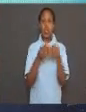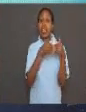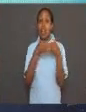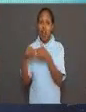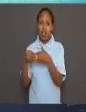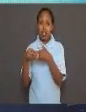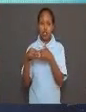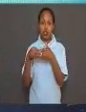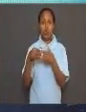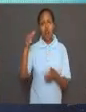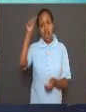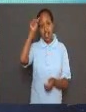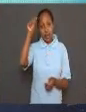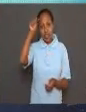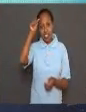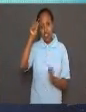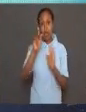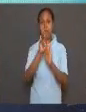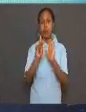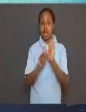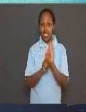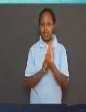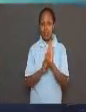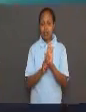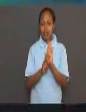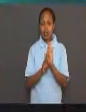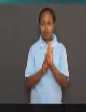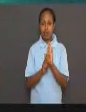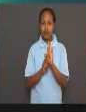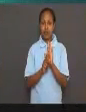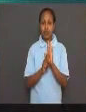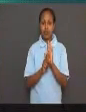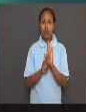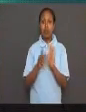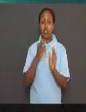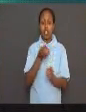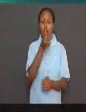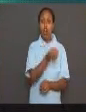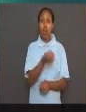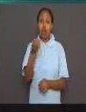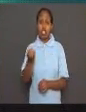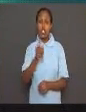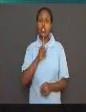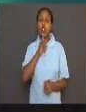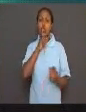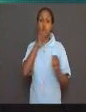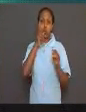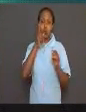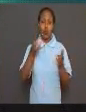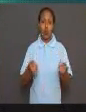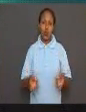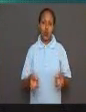to Archimedes' principle, an object's true